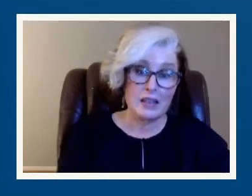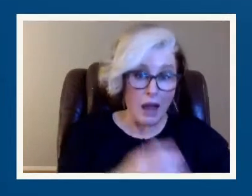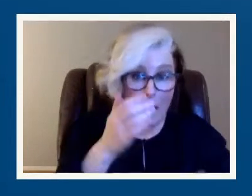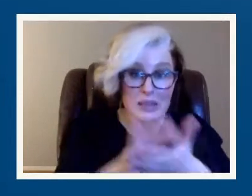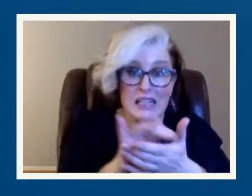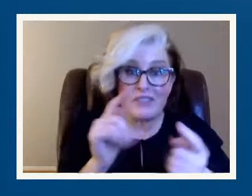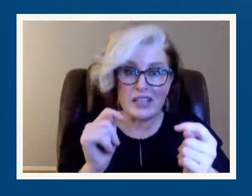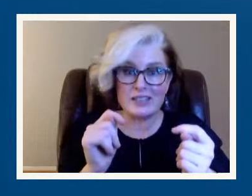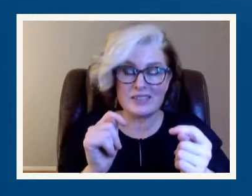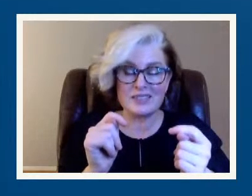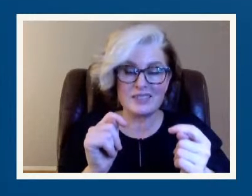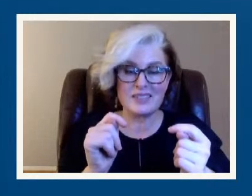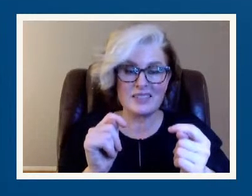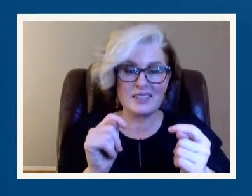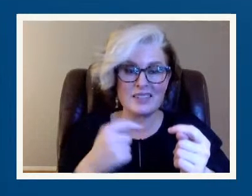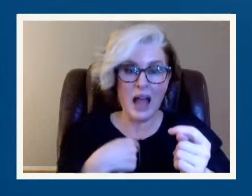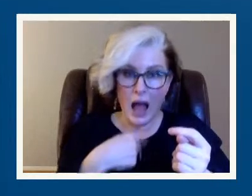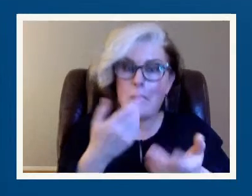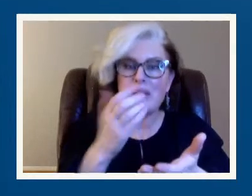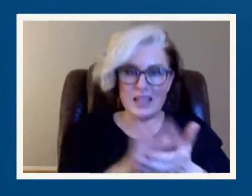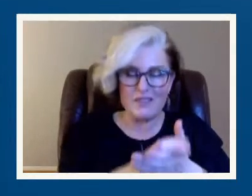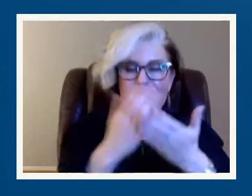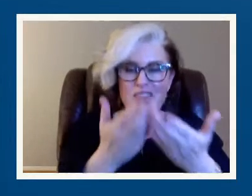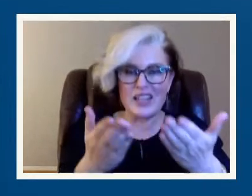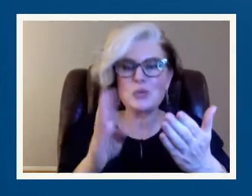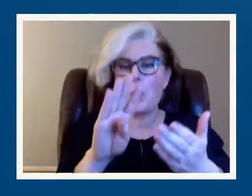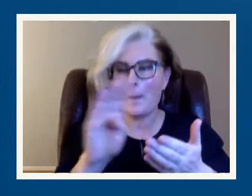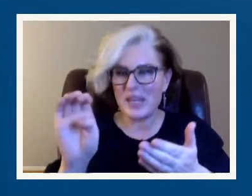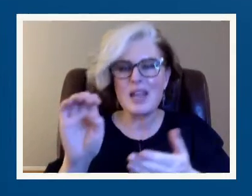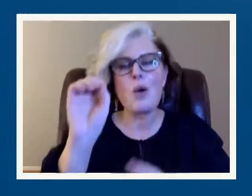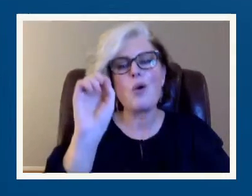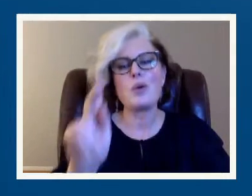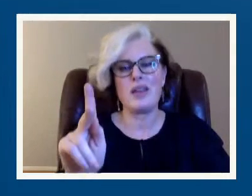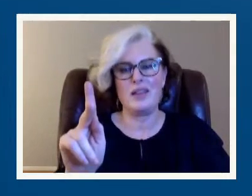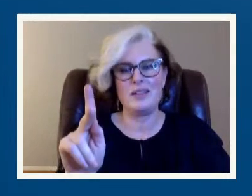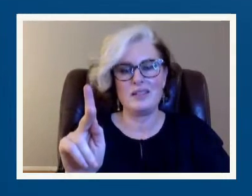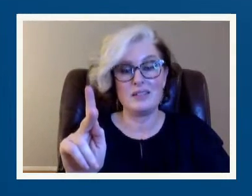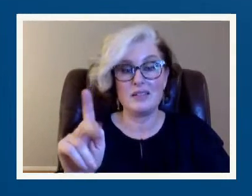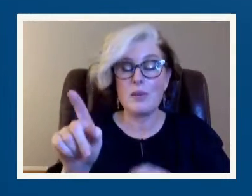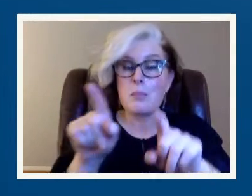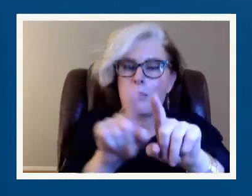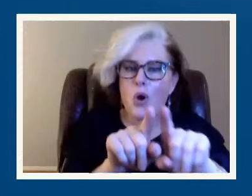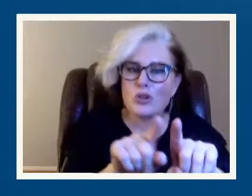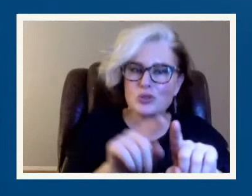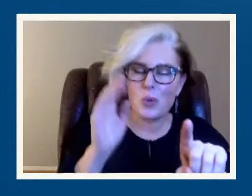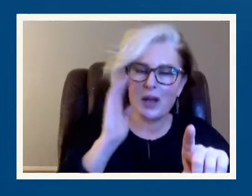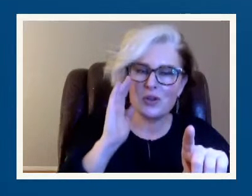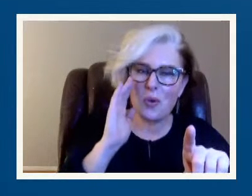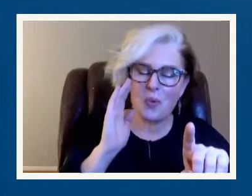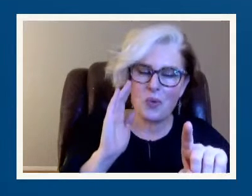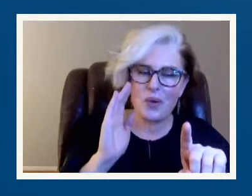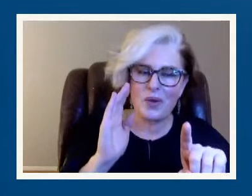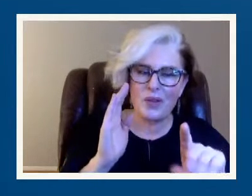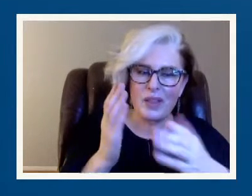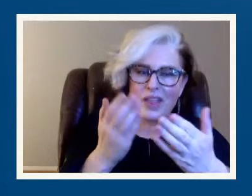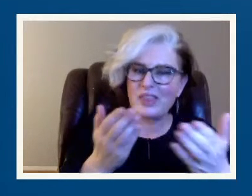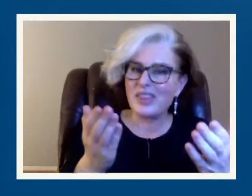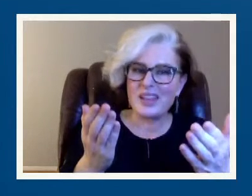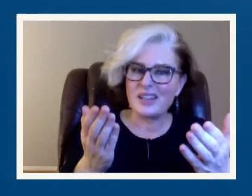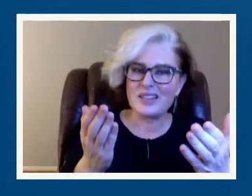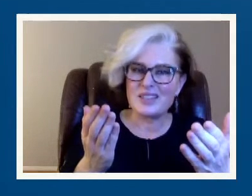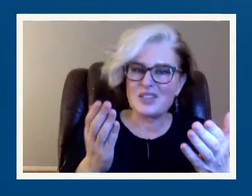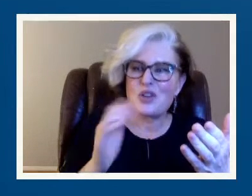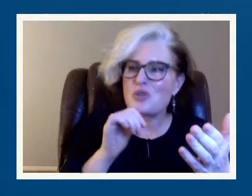that. I believe things will be okay. But I also know that things won't be okay on their